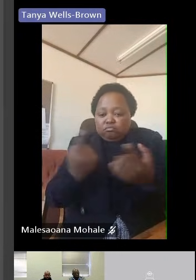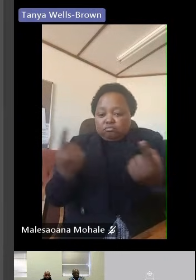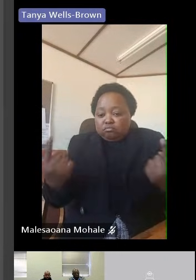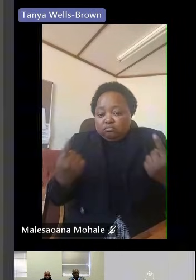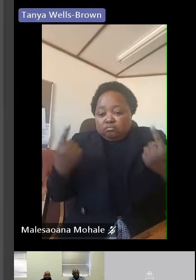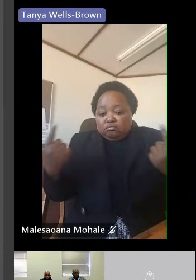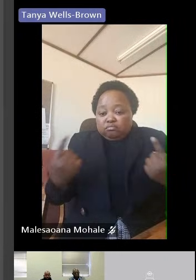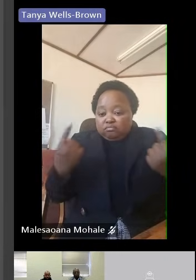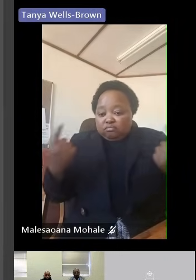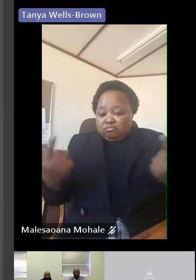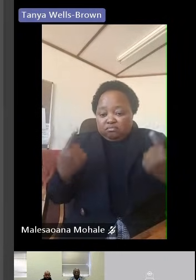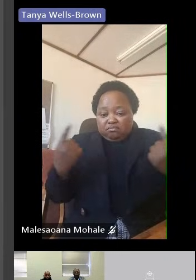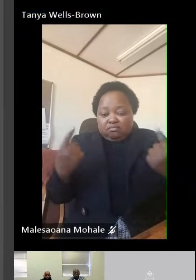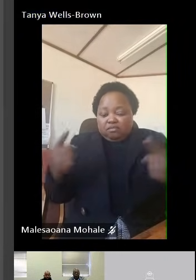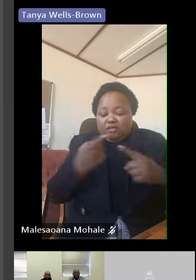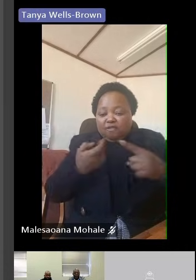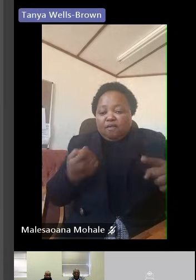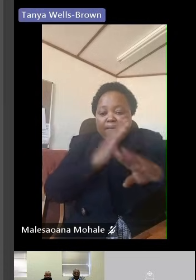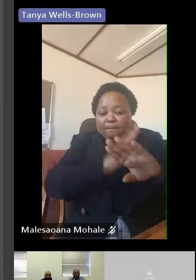actually happening.